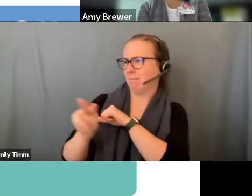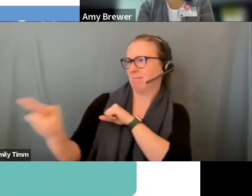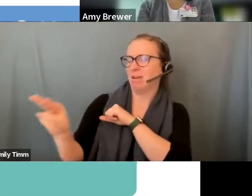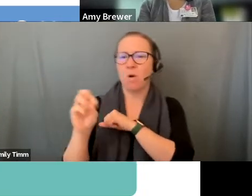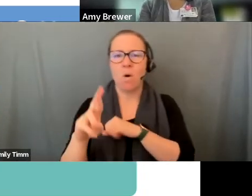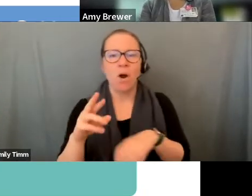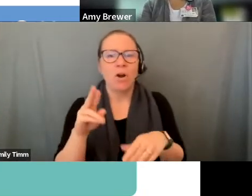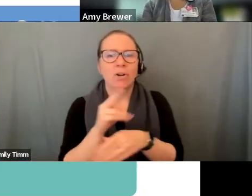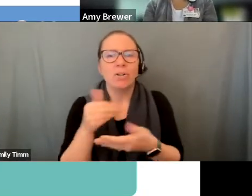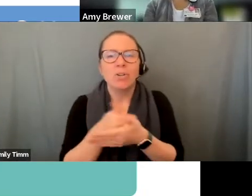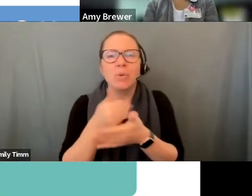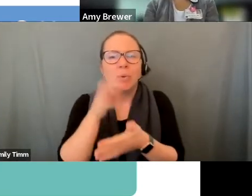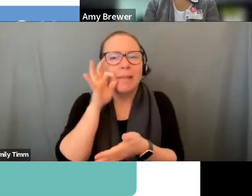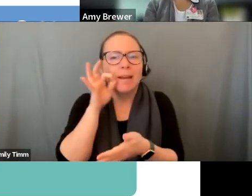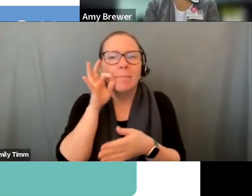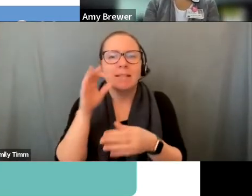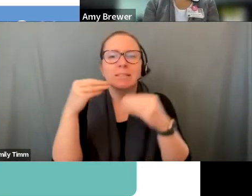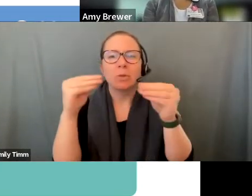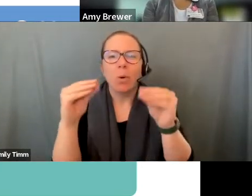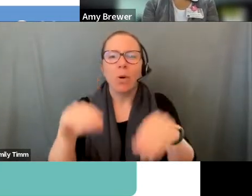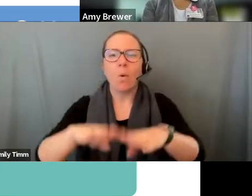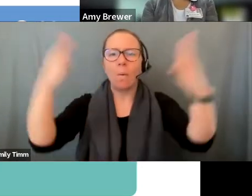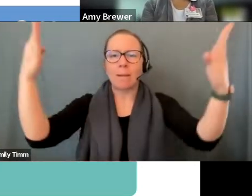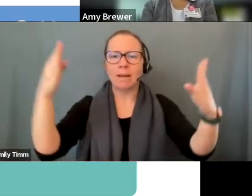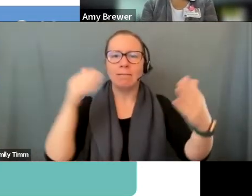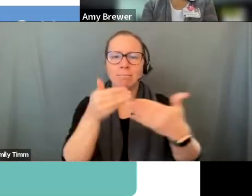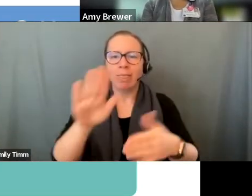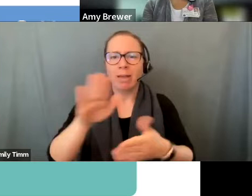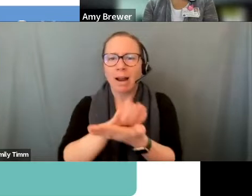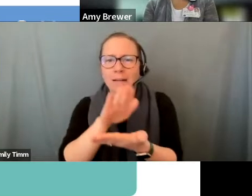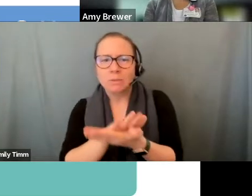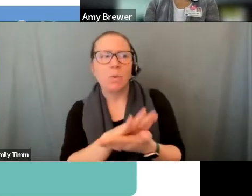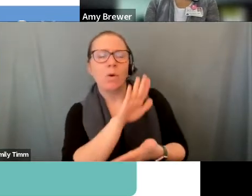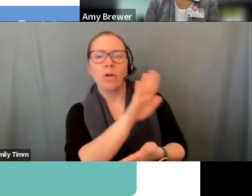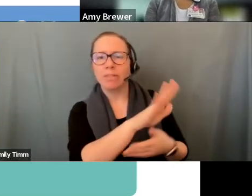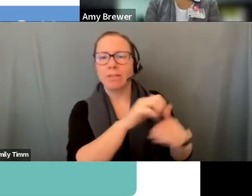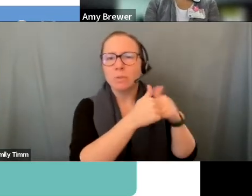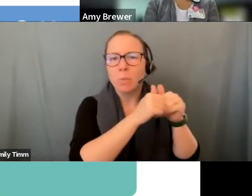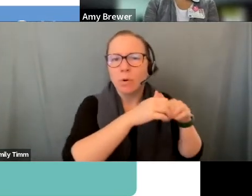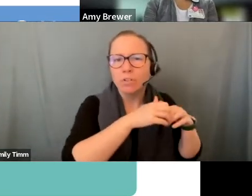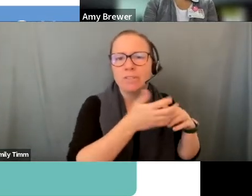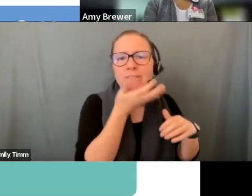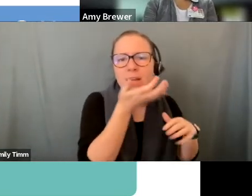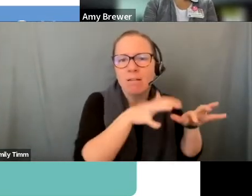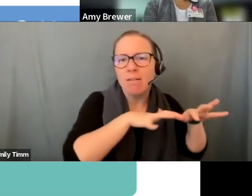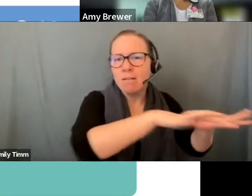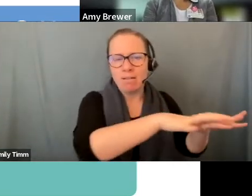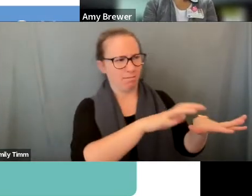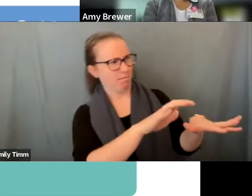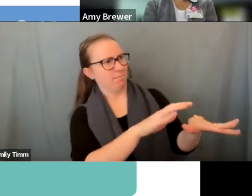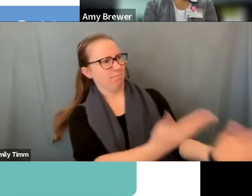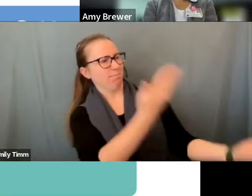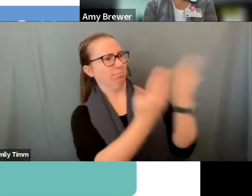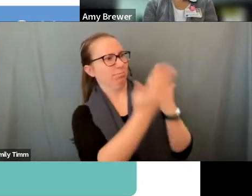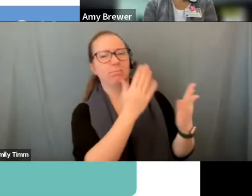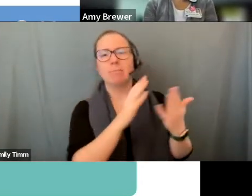up next to their high school or next to the rec fields, right? So how are we creating policies that